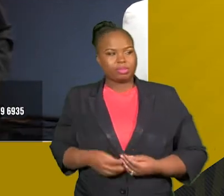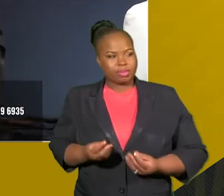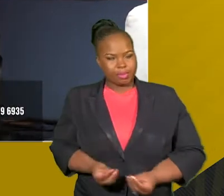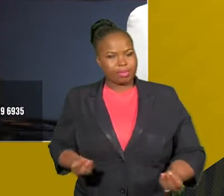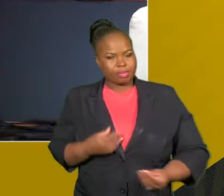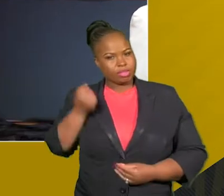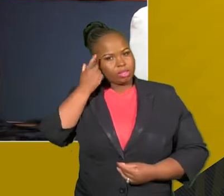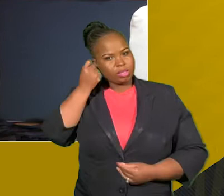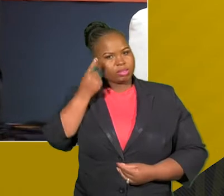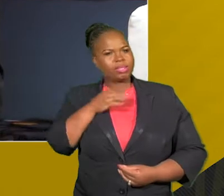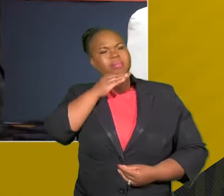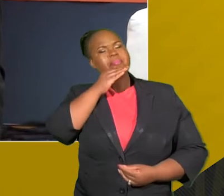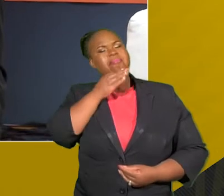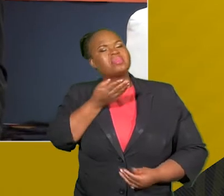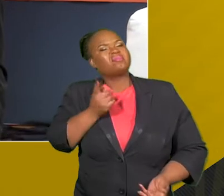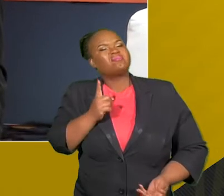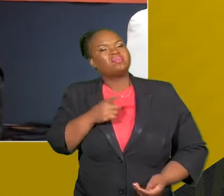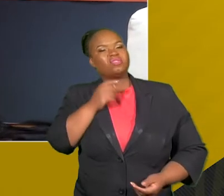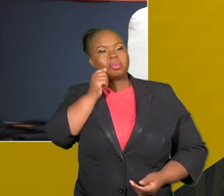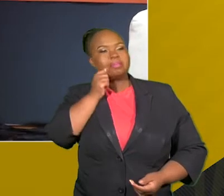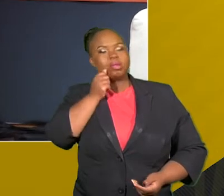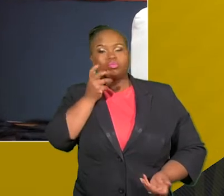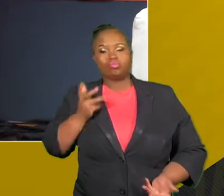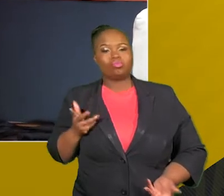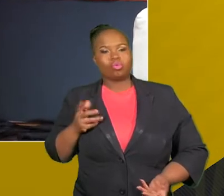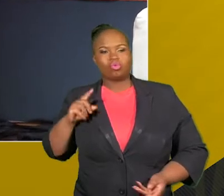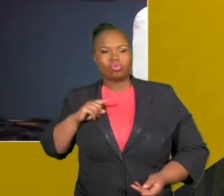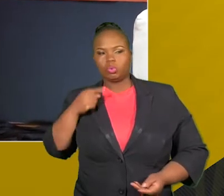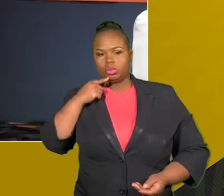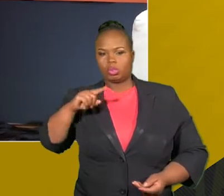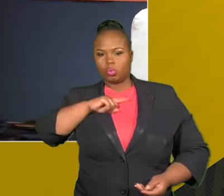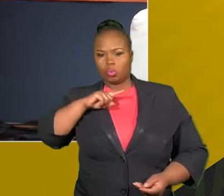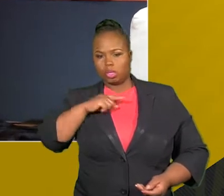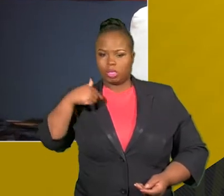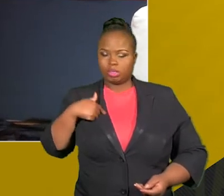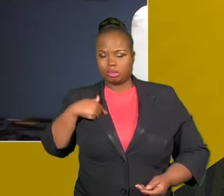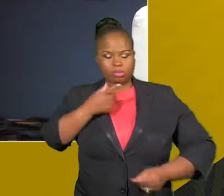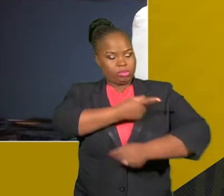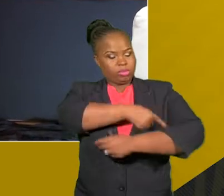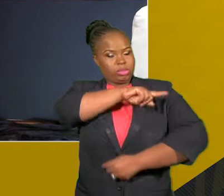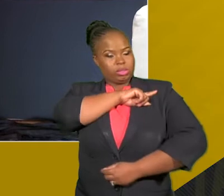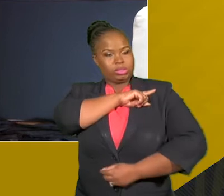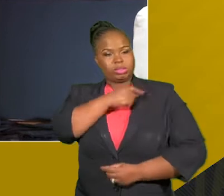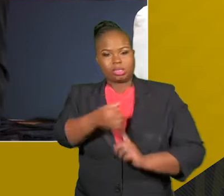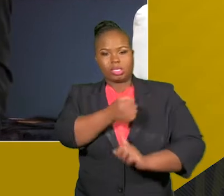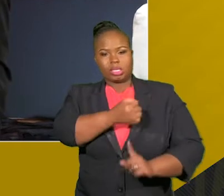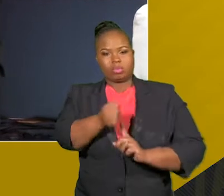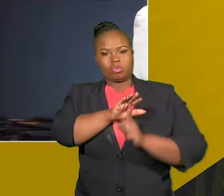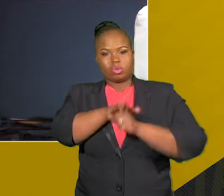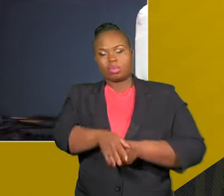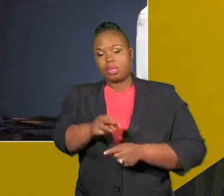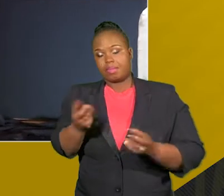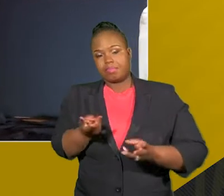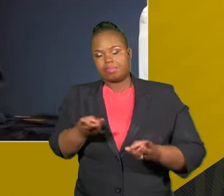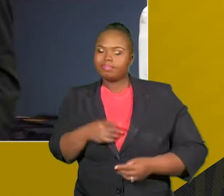as well ukuthi indoda yini kahle kahle. Singazitholi sekuthola ukuthi uyindoda inxotha usebenzisa amandla akho ekuhlumezeni abanye. Let's